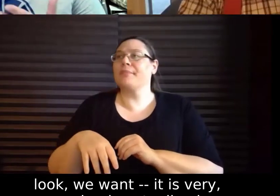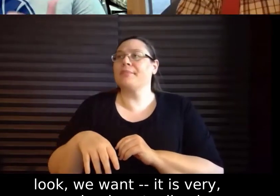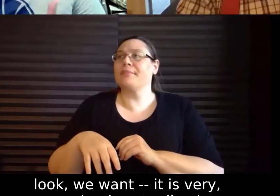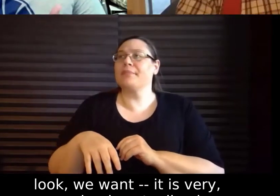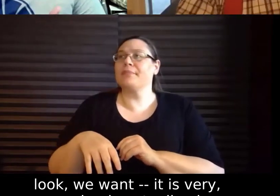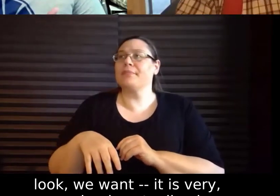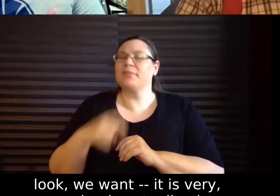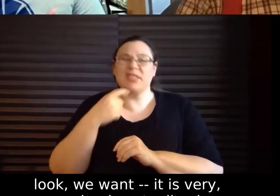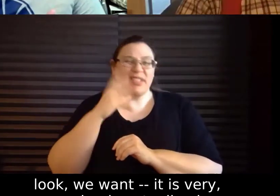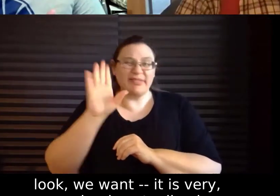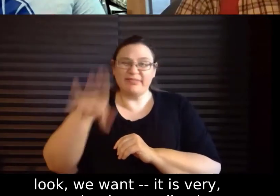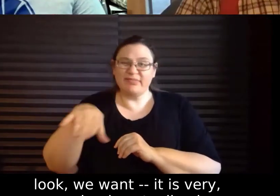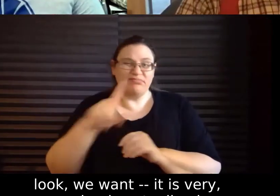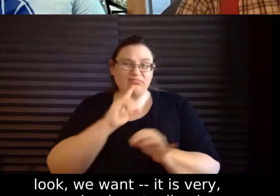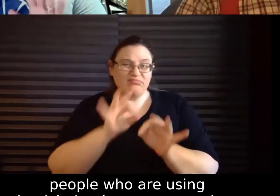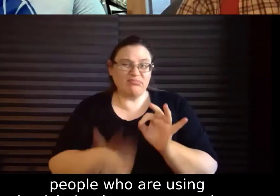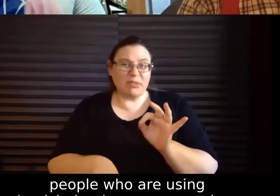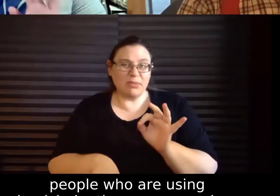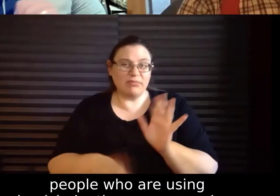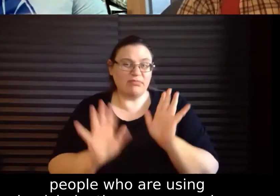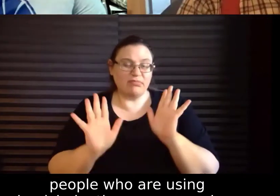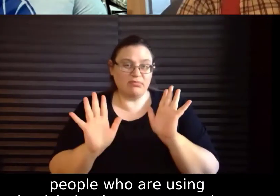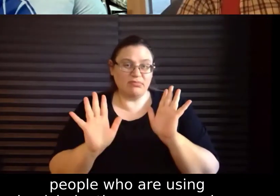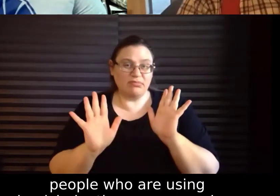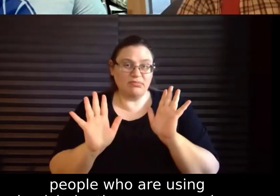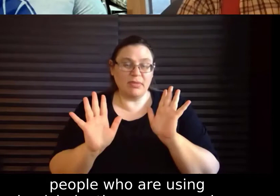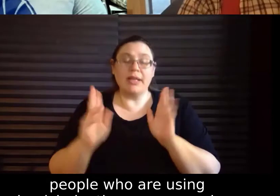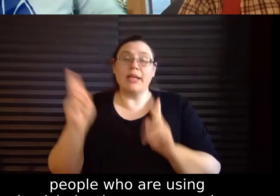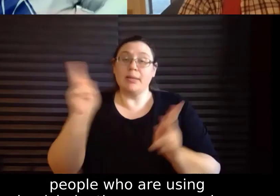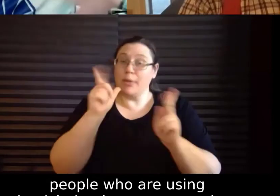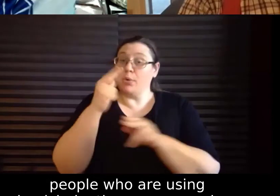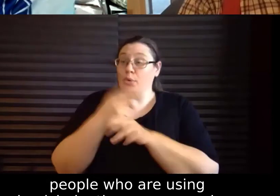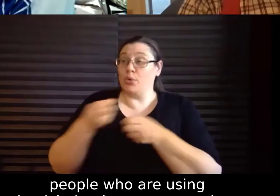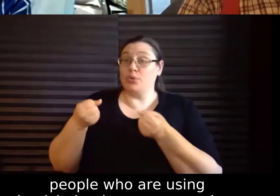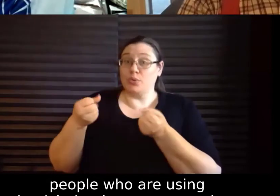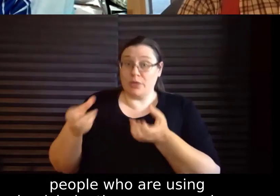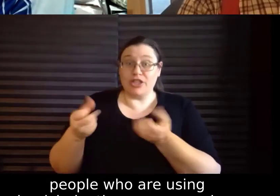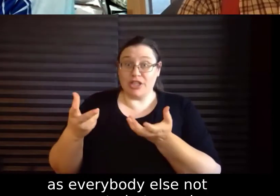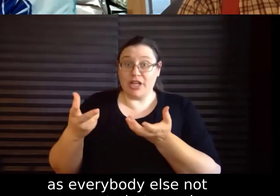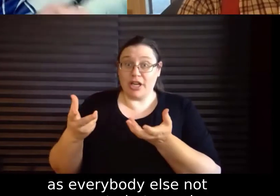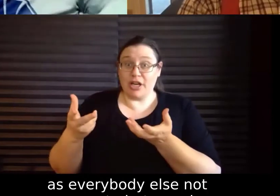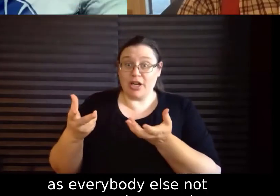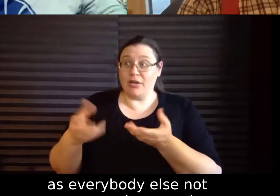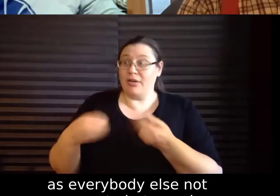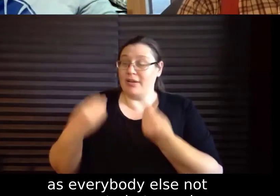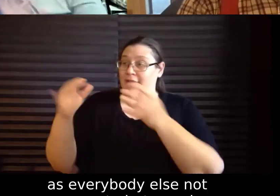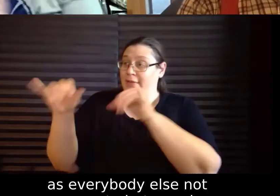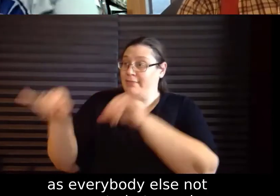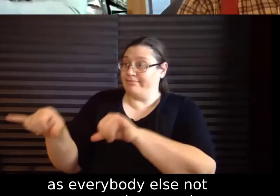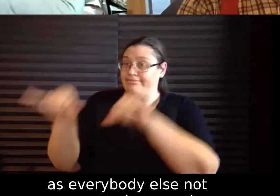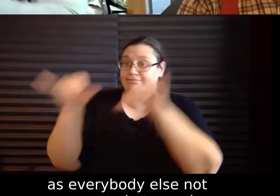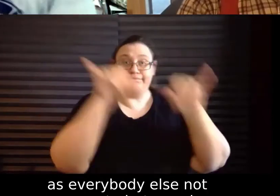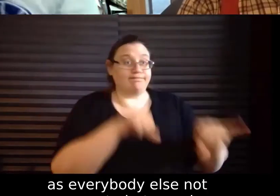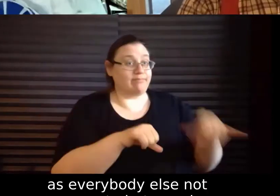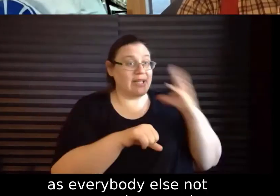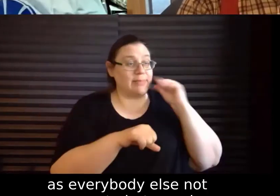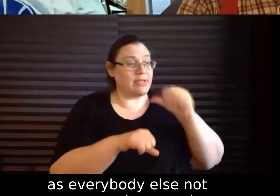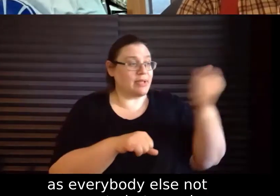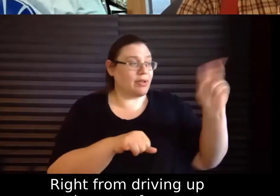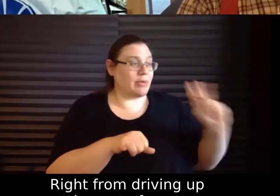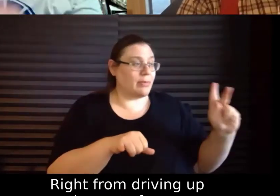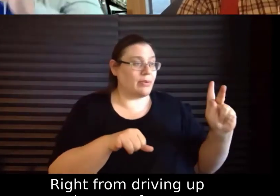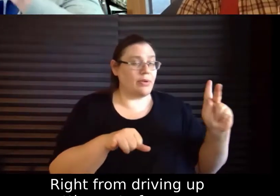it's very, very simple, actually. Give people who are using wheelchairs the same experience as everybody else, not separate but